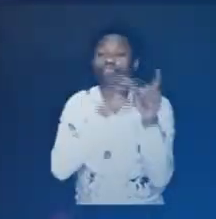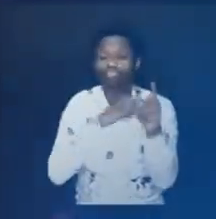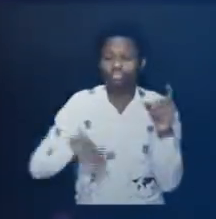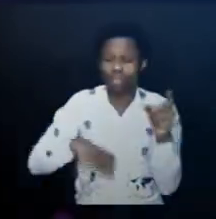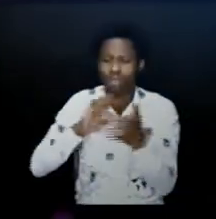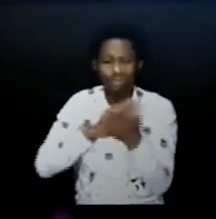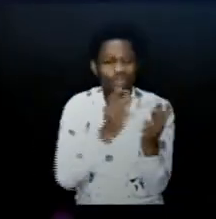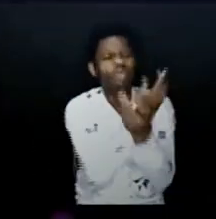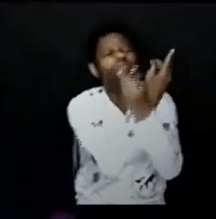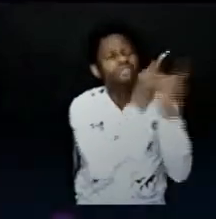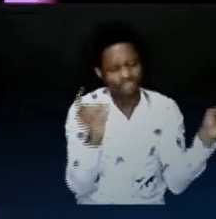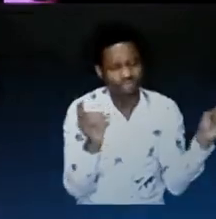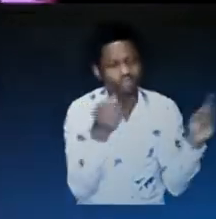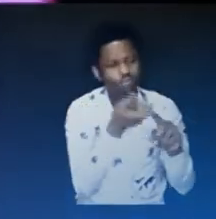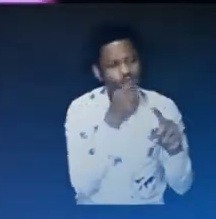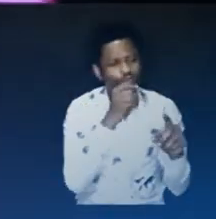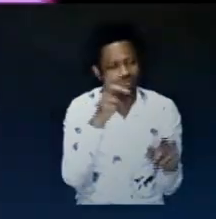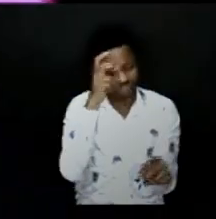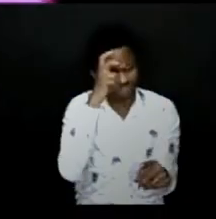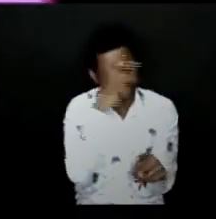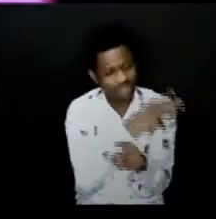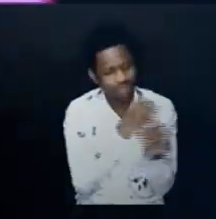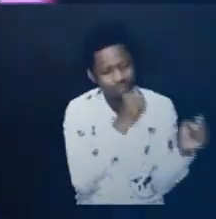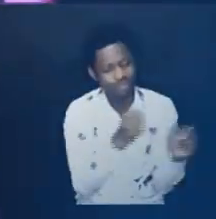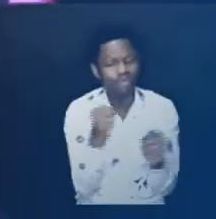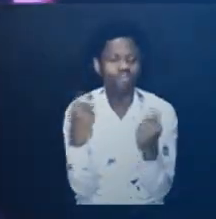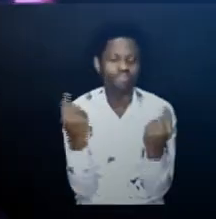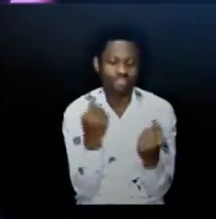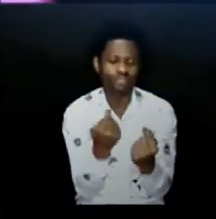and from the power of sin.